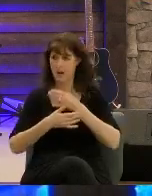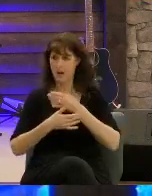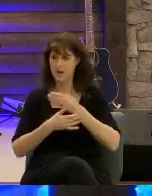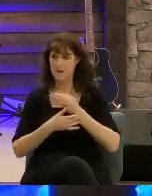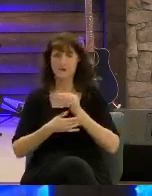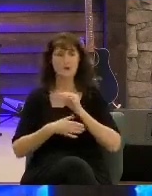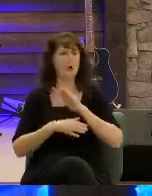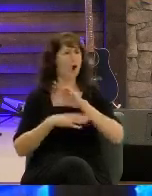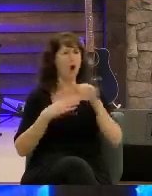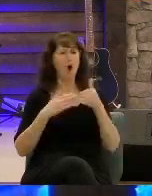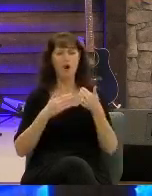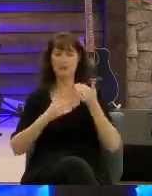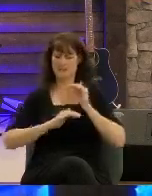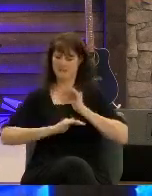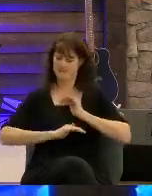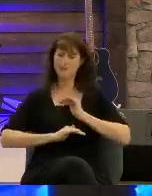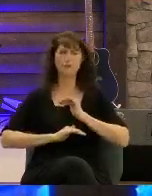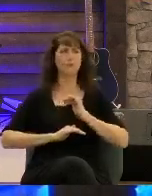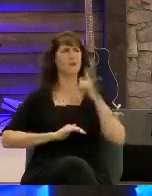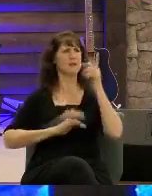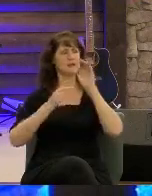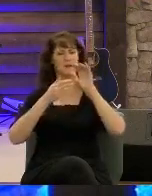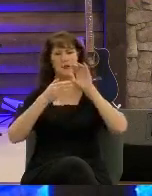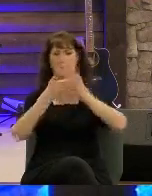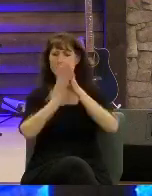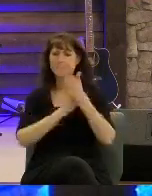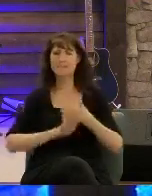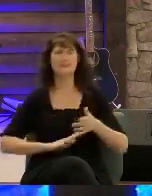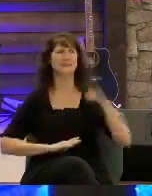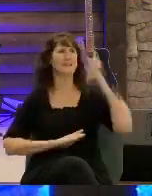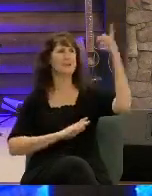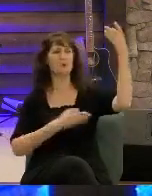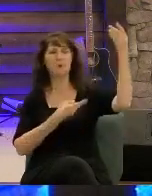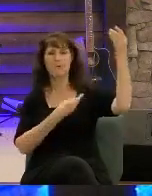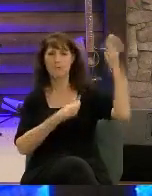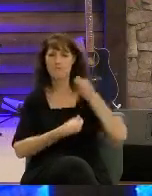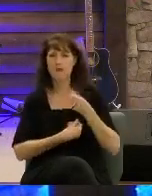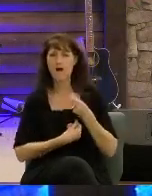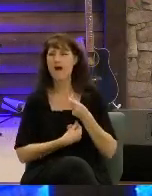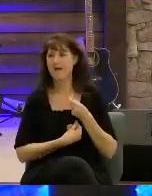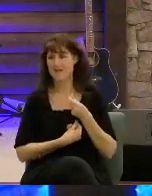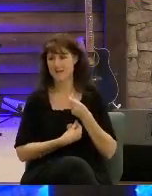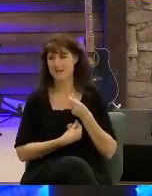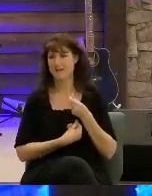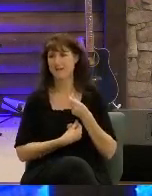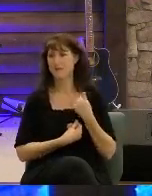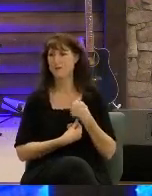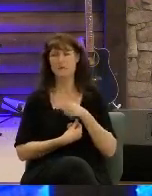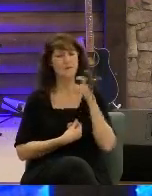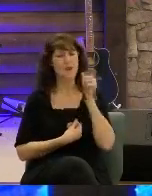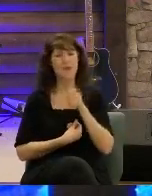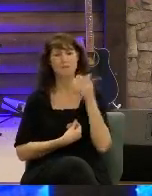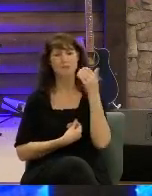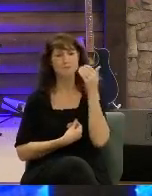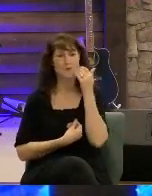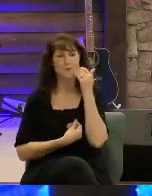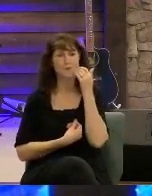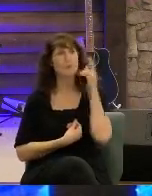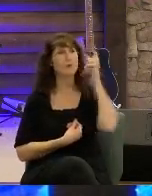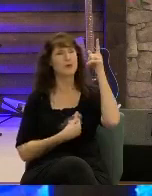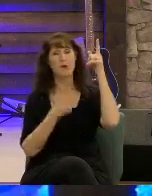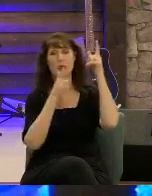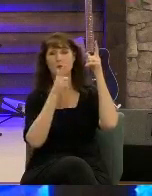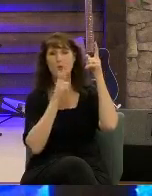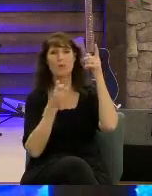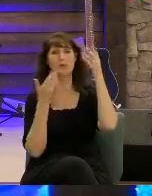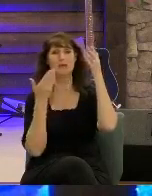right? He's Master, Lord of Peace. He will provide. We have to know who our God